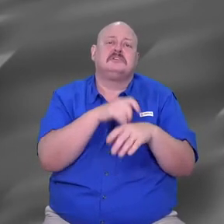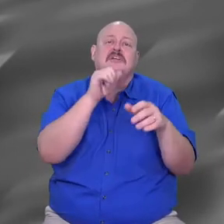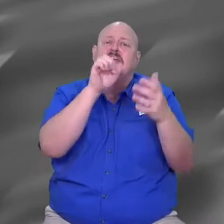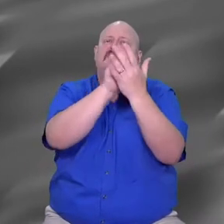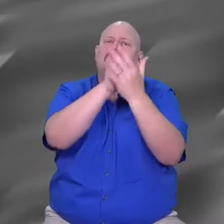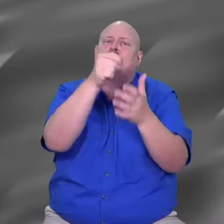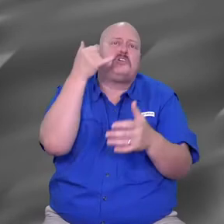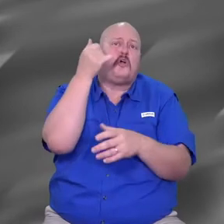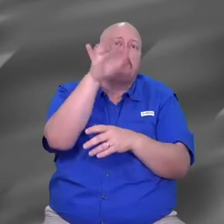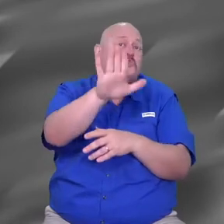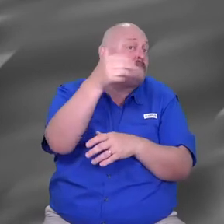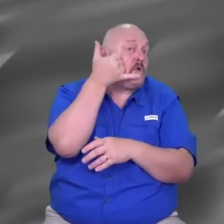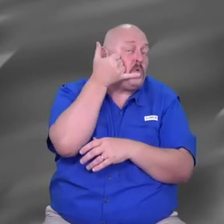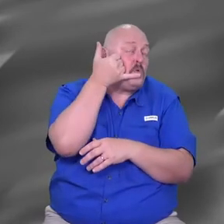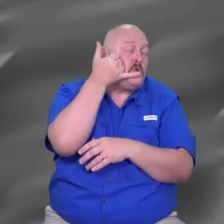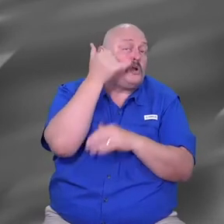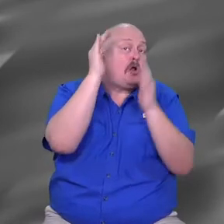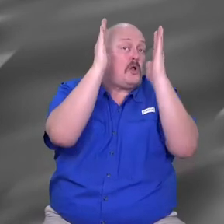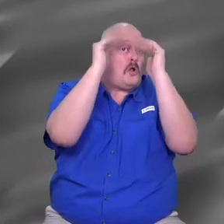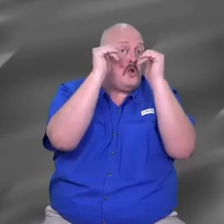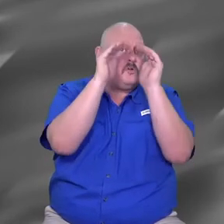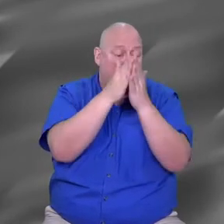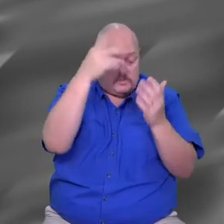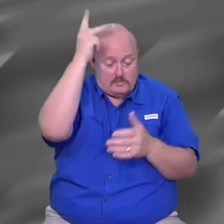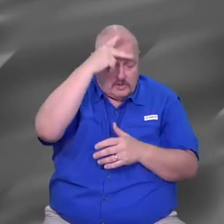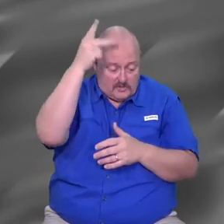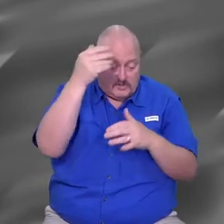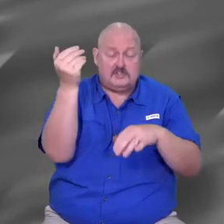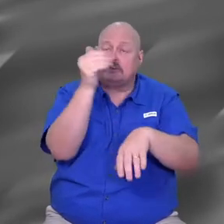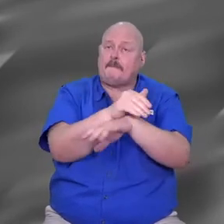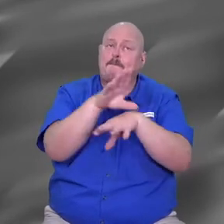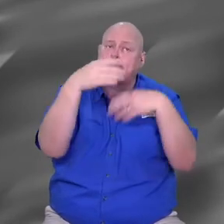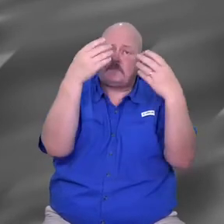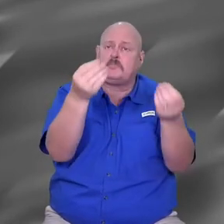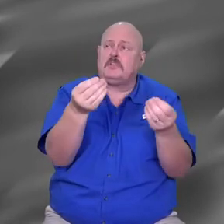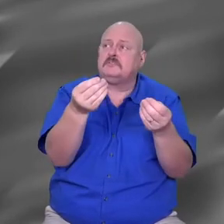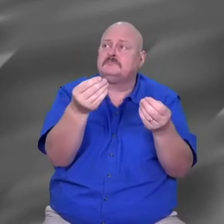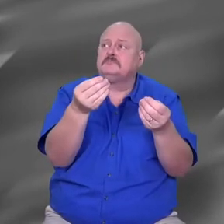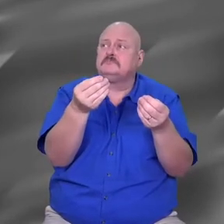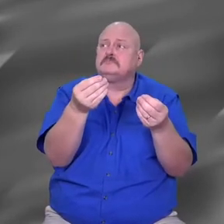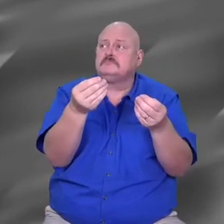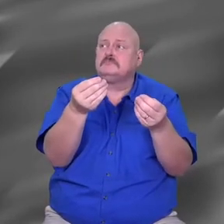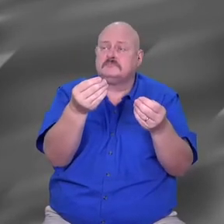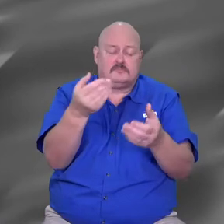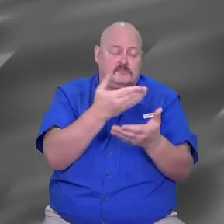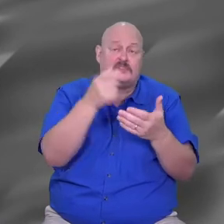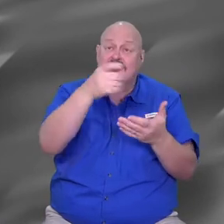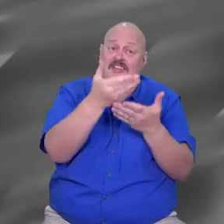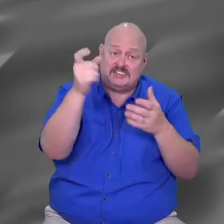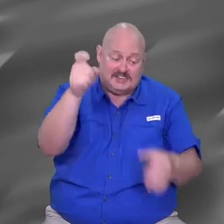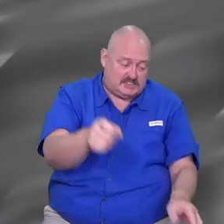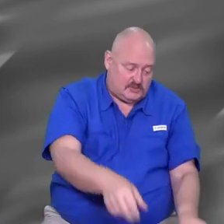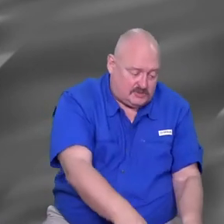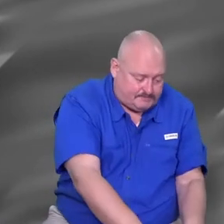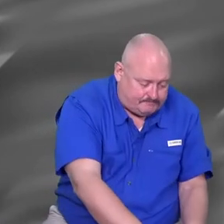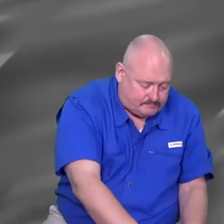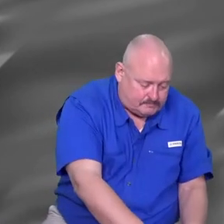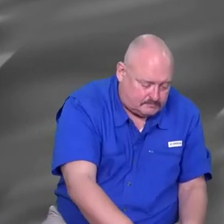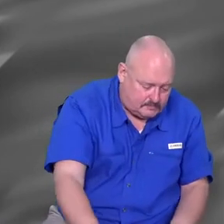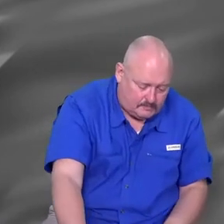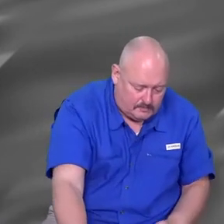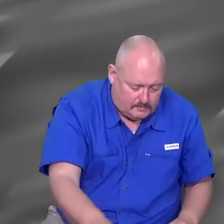they've called your phone, hopefully the book of Proverbs tonight will give you the tools necessary or the